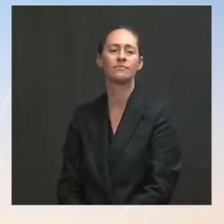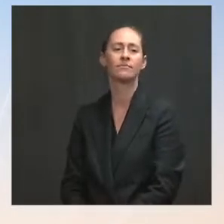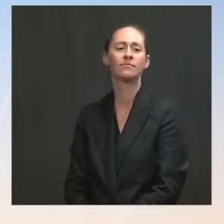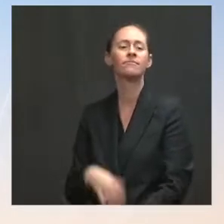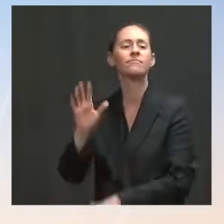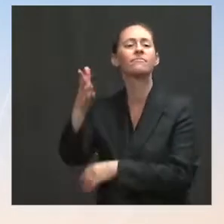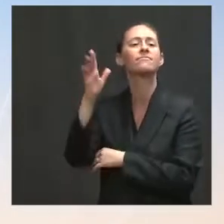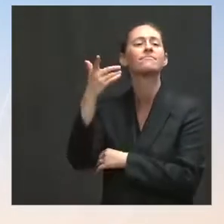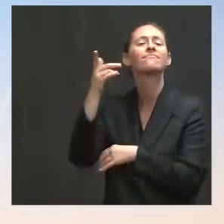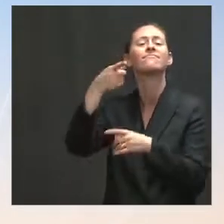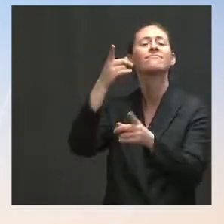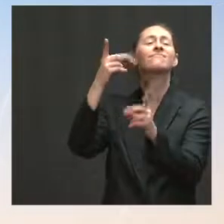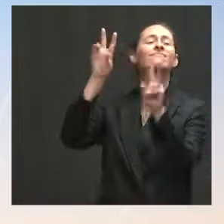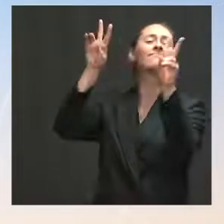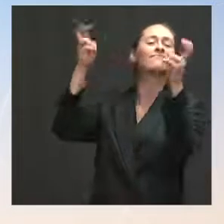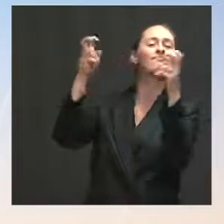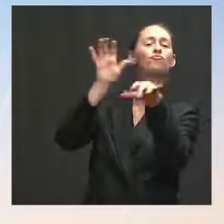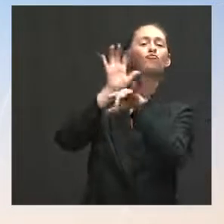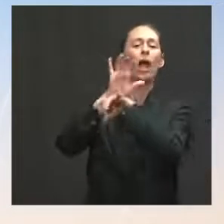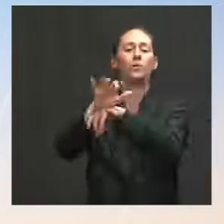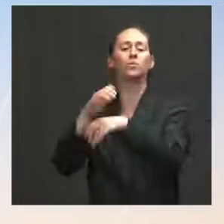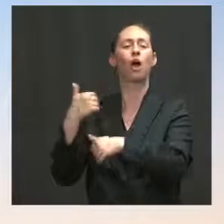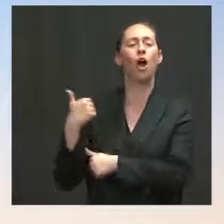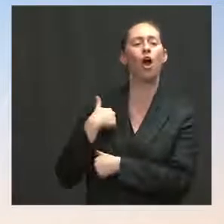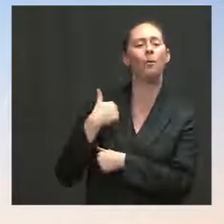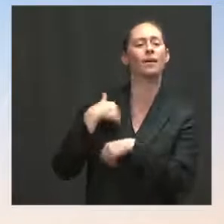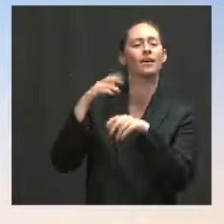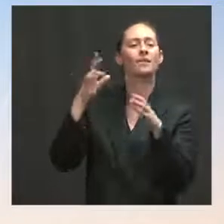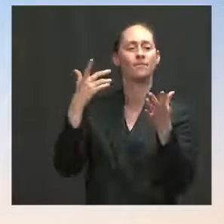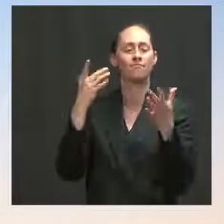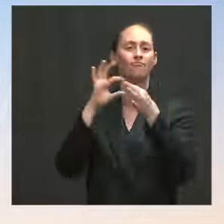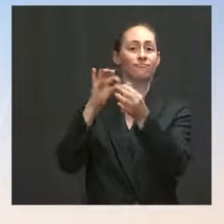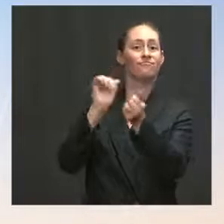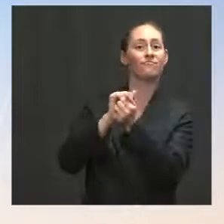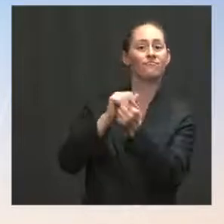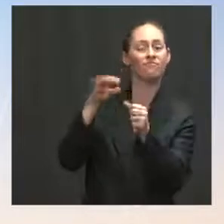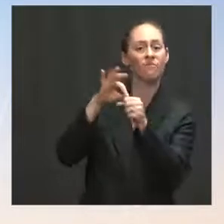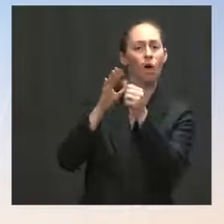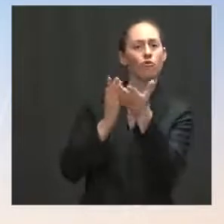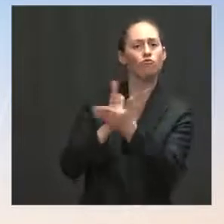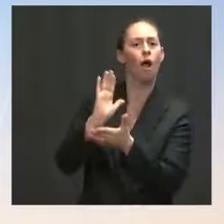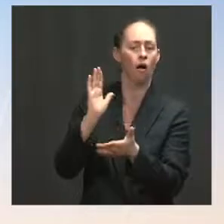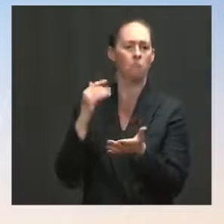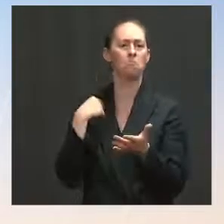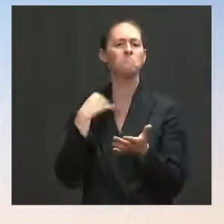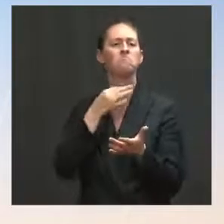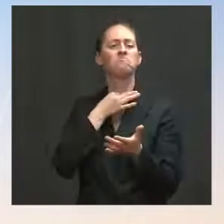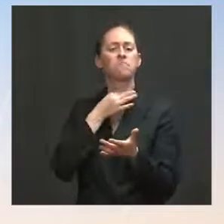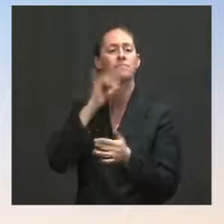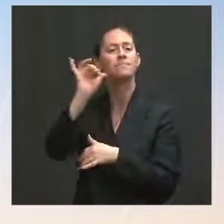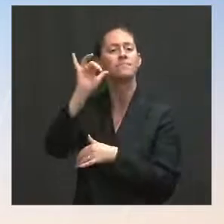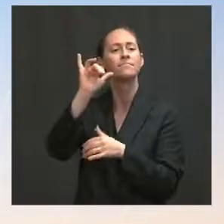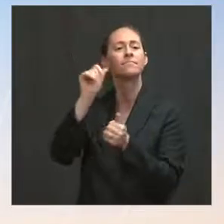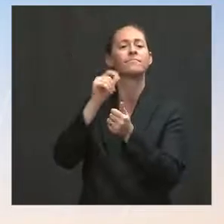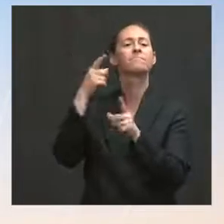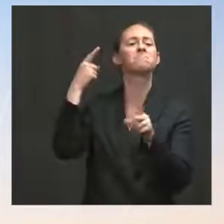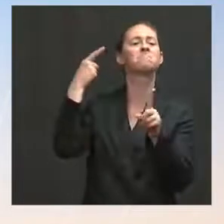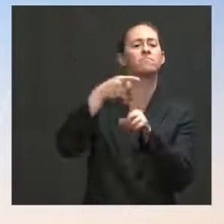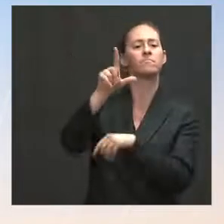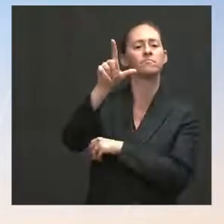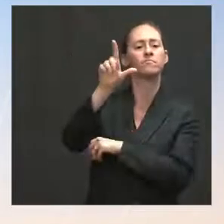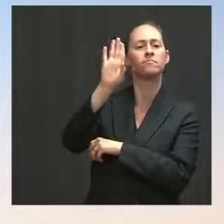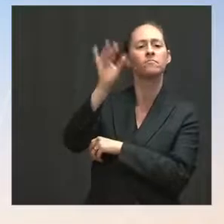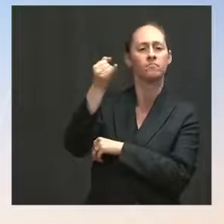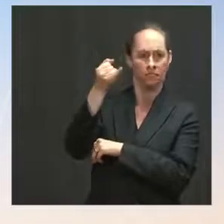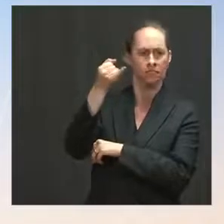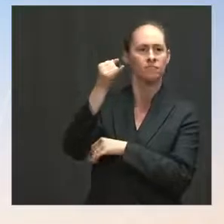army in support of voting rights. Is this akin to what LBJ told Dr. King, go make me do it, when